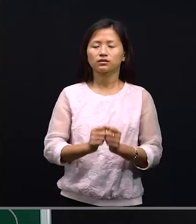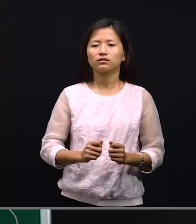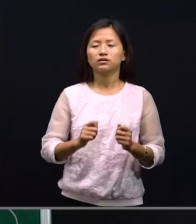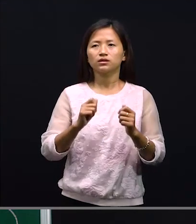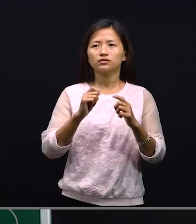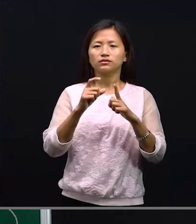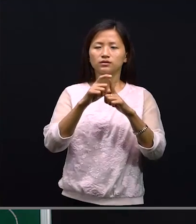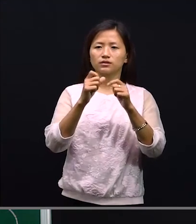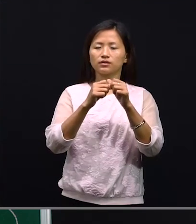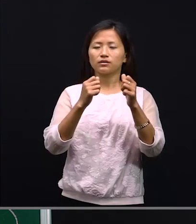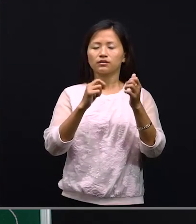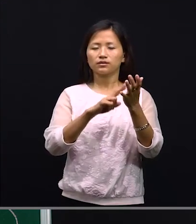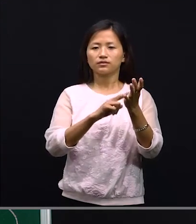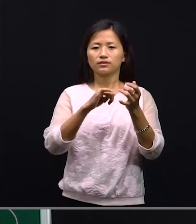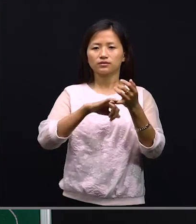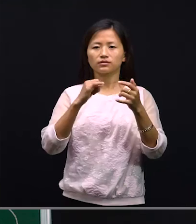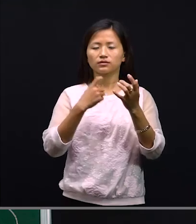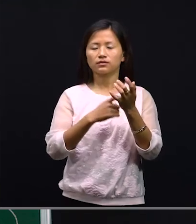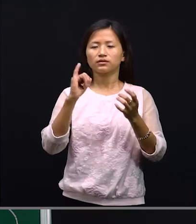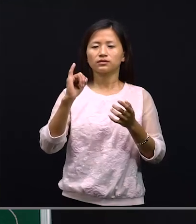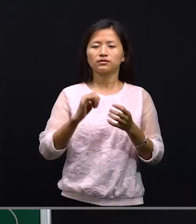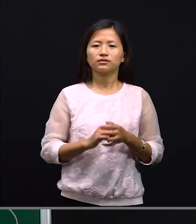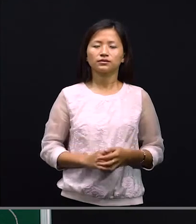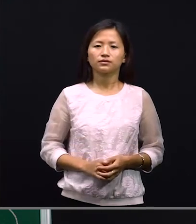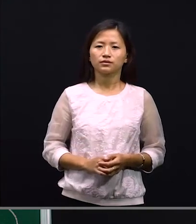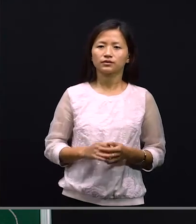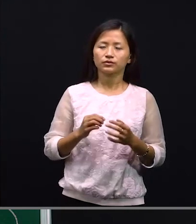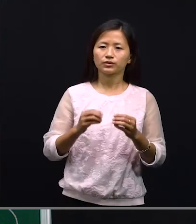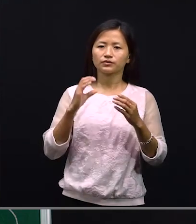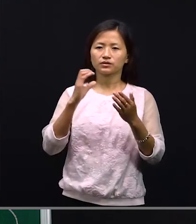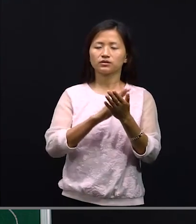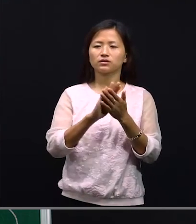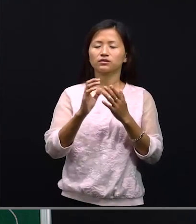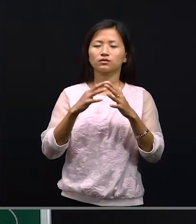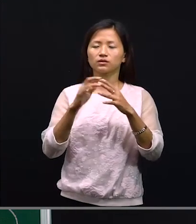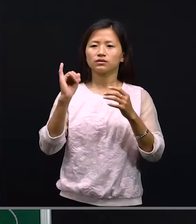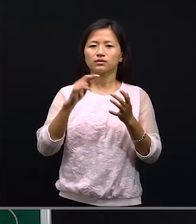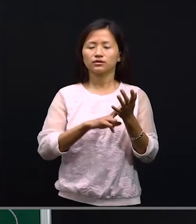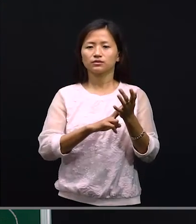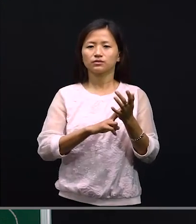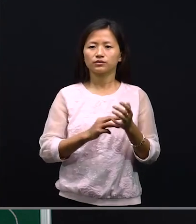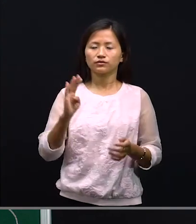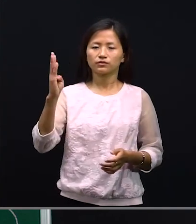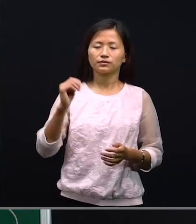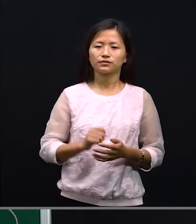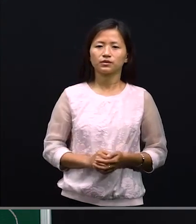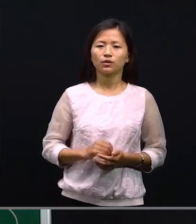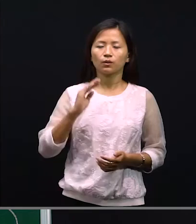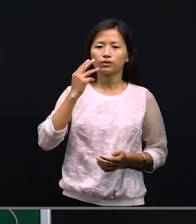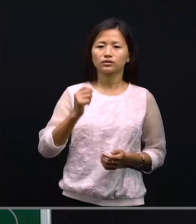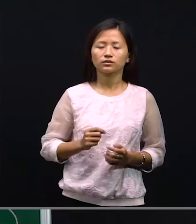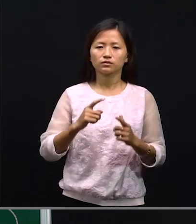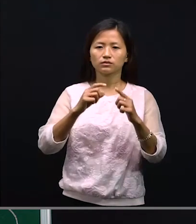Doyoung, okay, and all these Tizit rivers. And towards the Chinwin we have 4 major rivers. And when the Doyoung